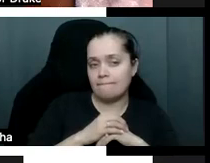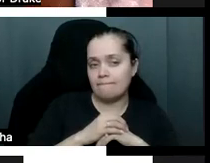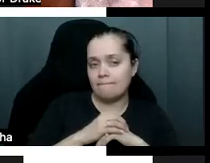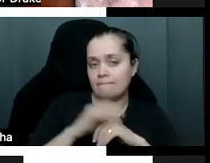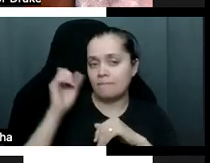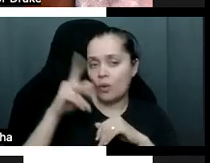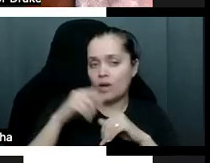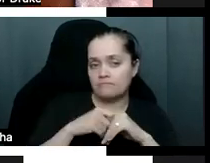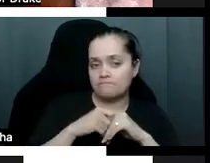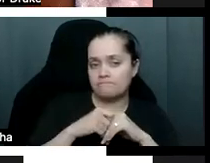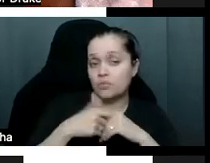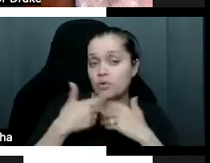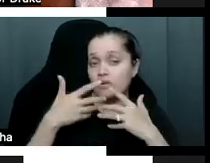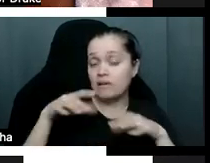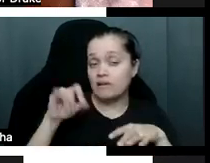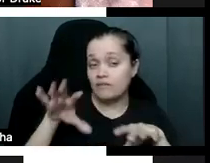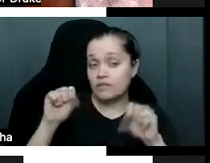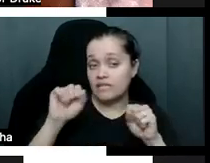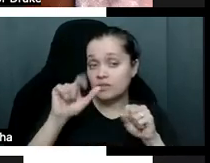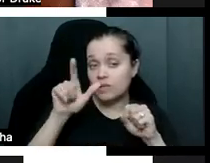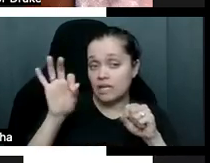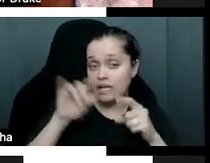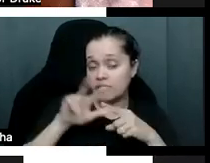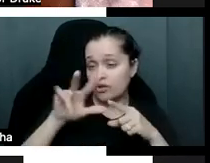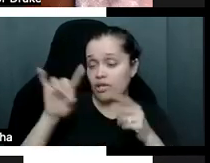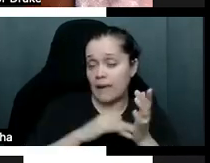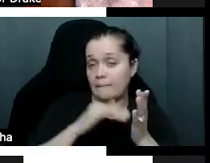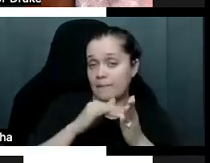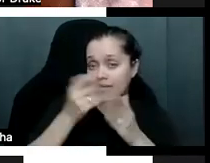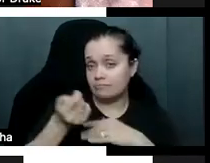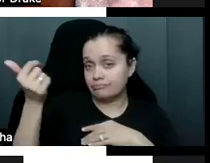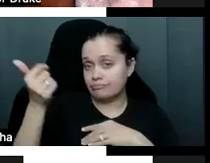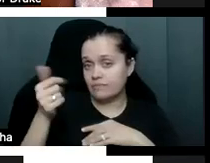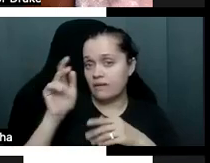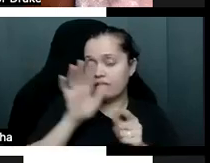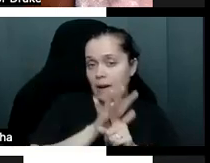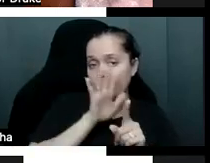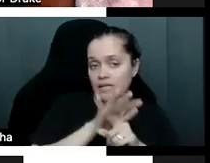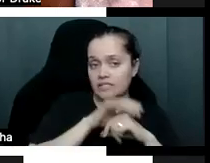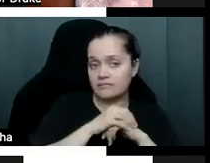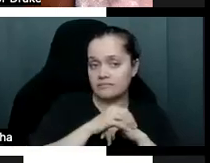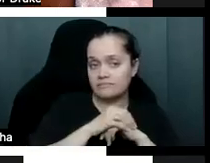Okay, well, if you take 29 to 38 million people out of the population,